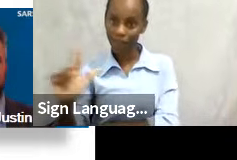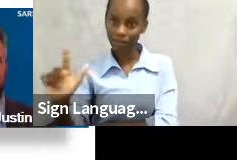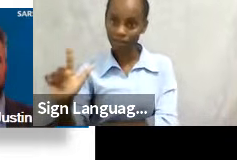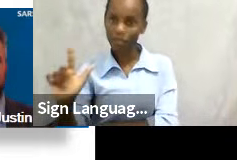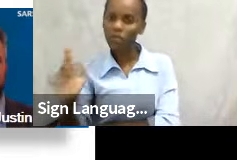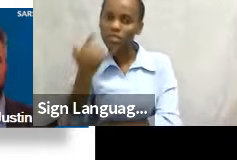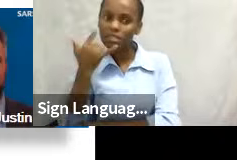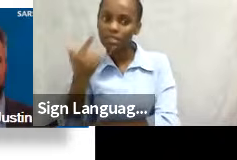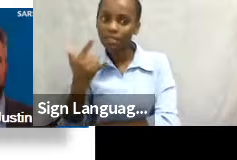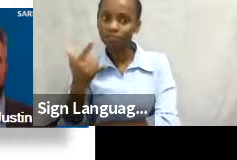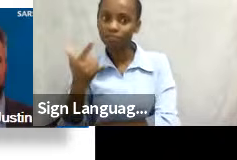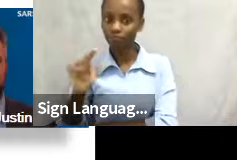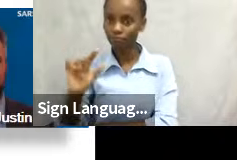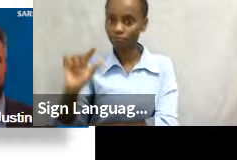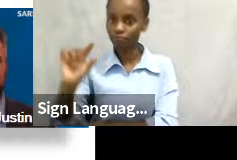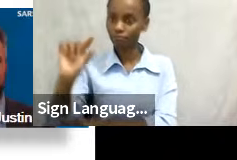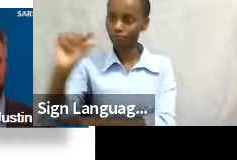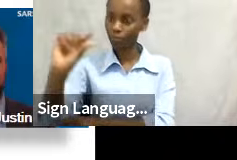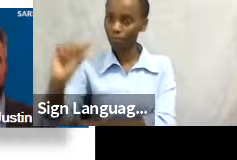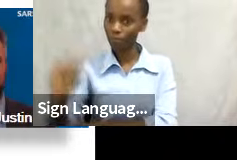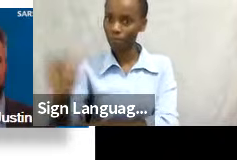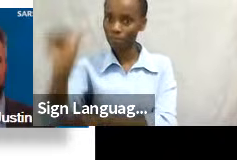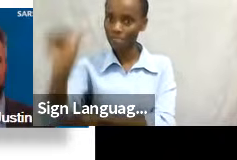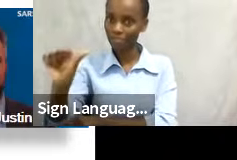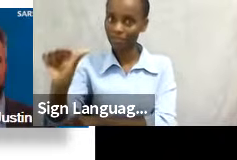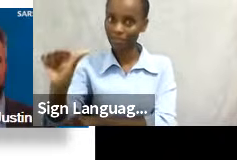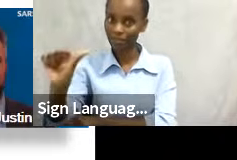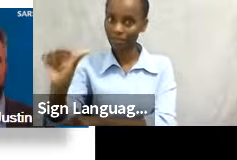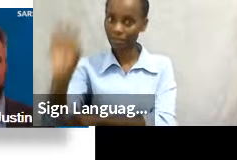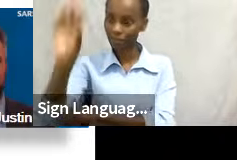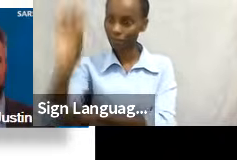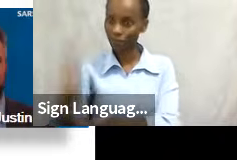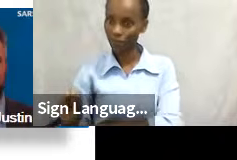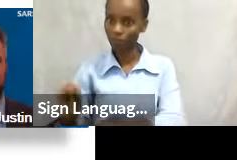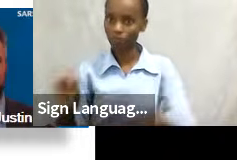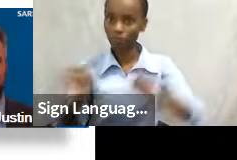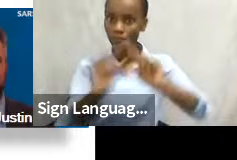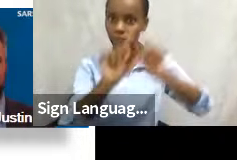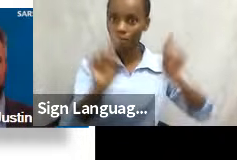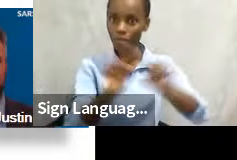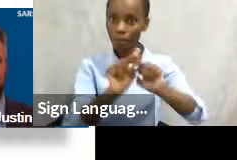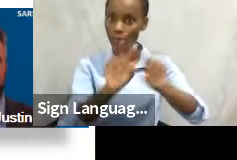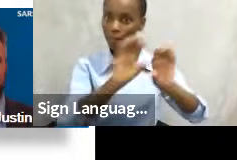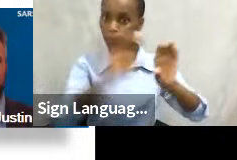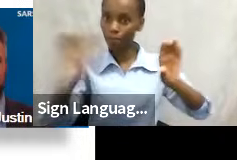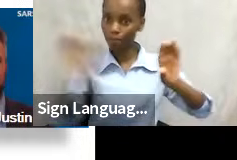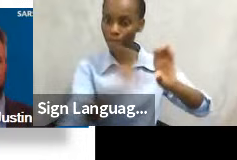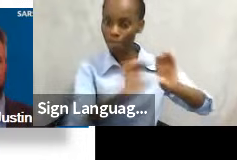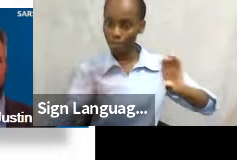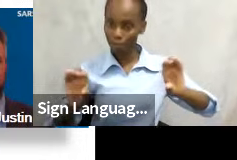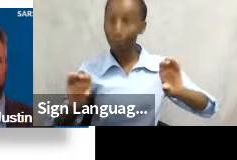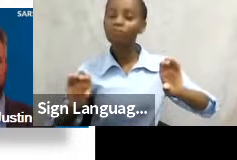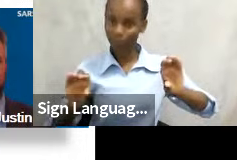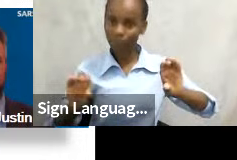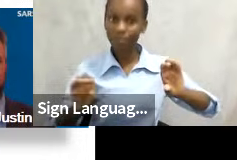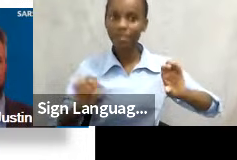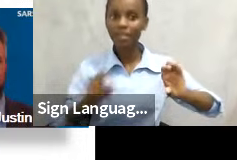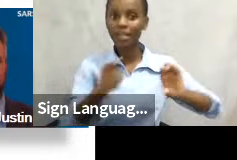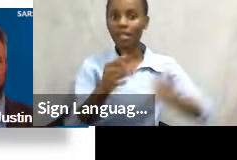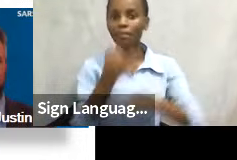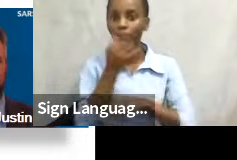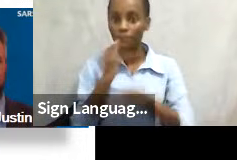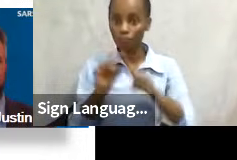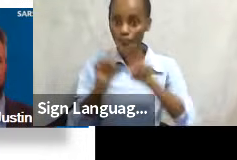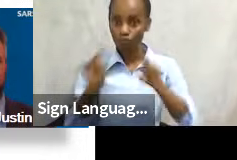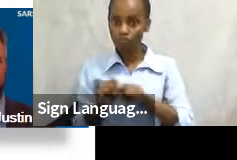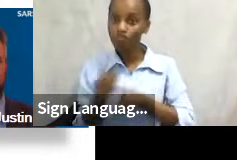icons. I'll just draw your attention to the one that we've highlighted with a red rectangle, our online services. But before we actually go into